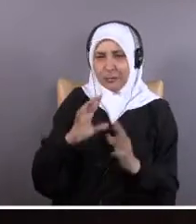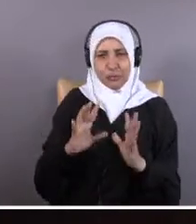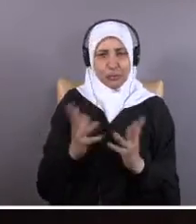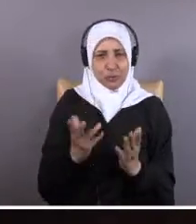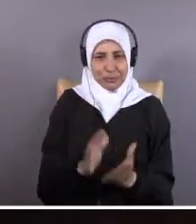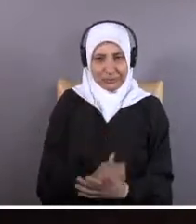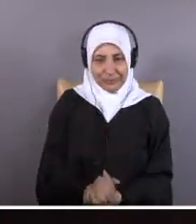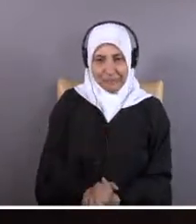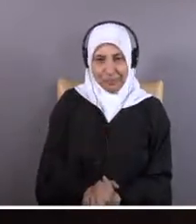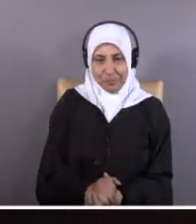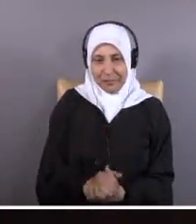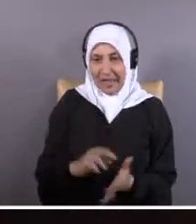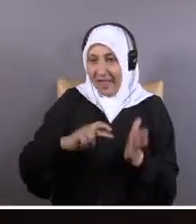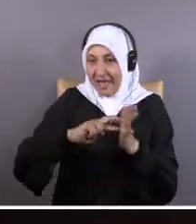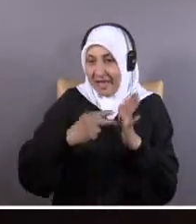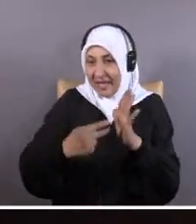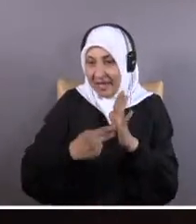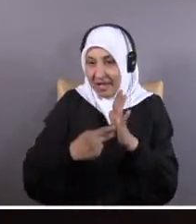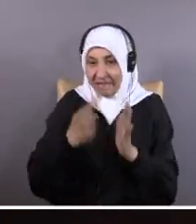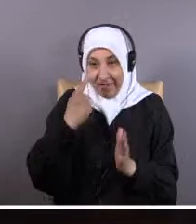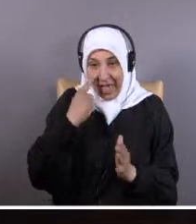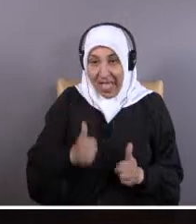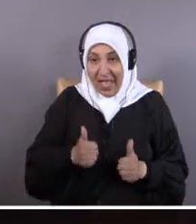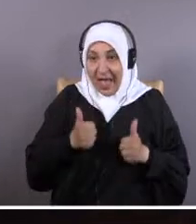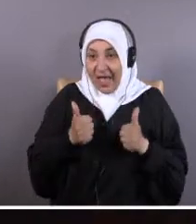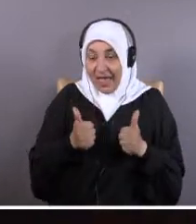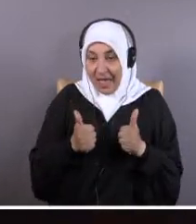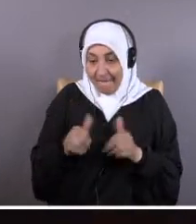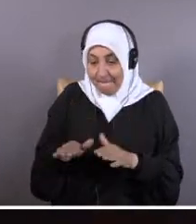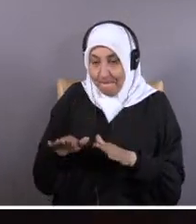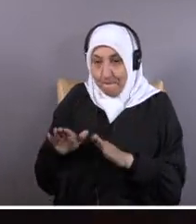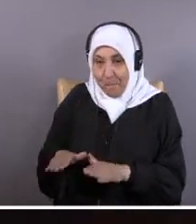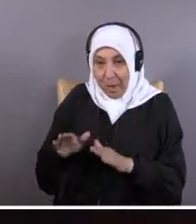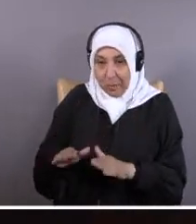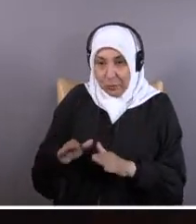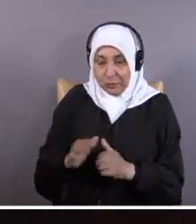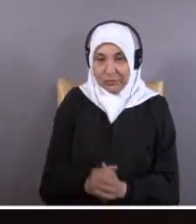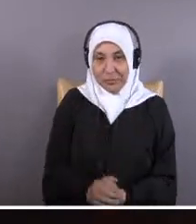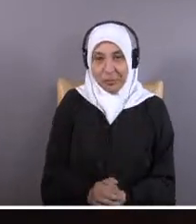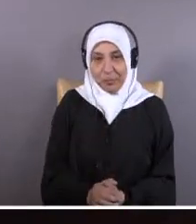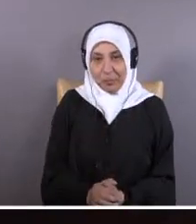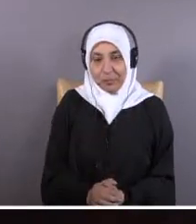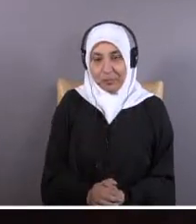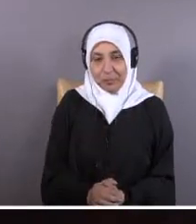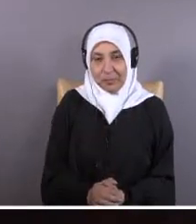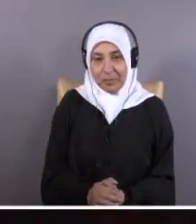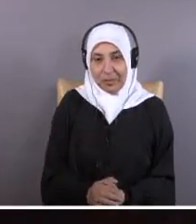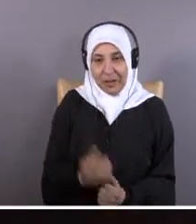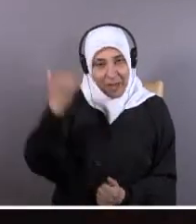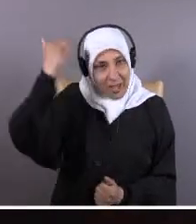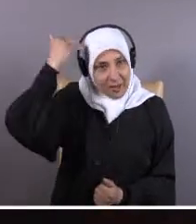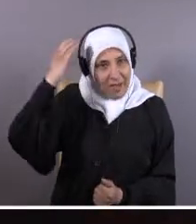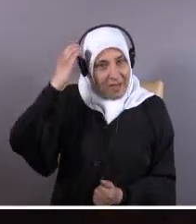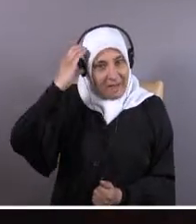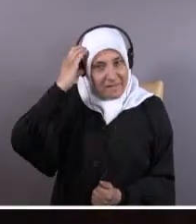a way of life that expands in memory.